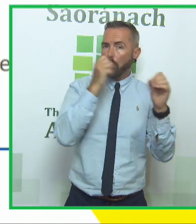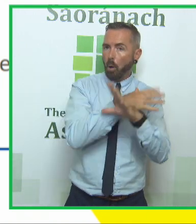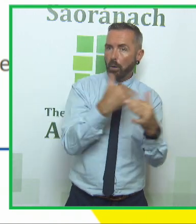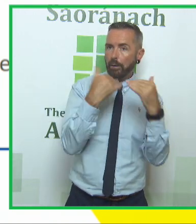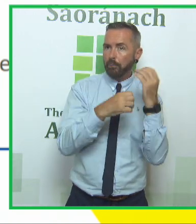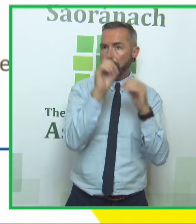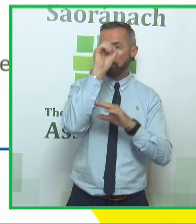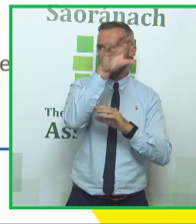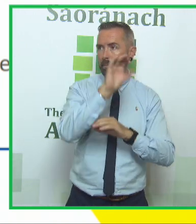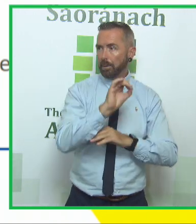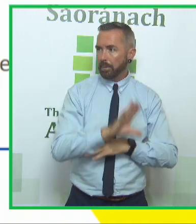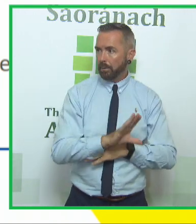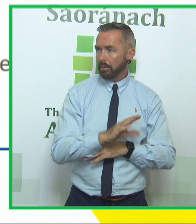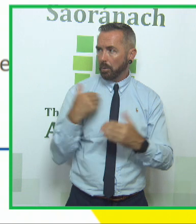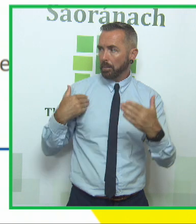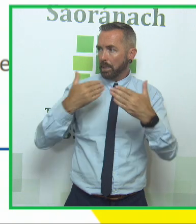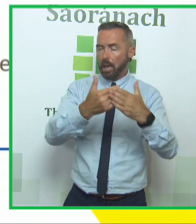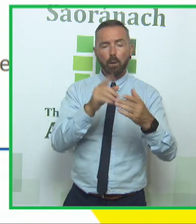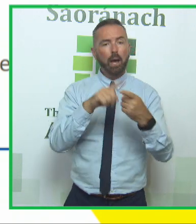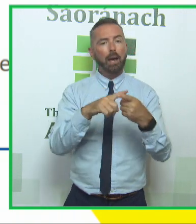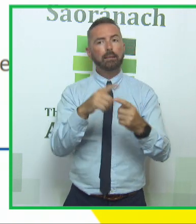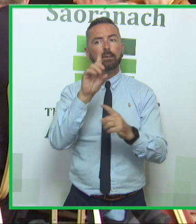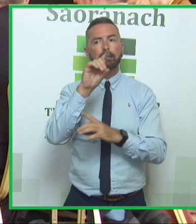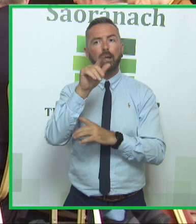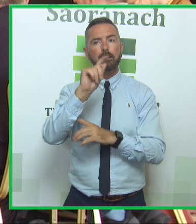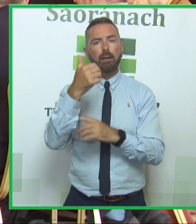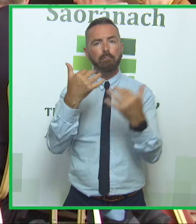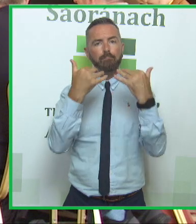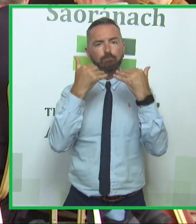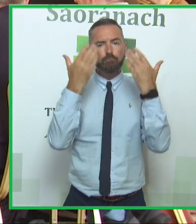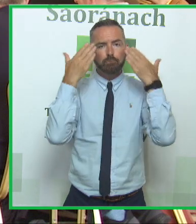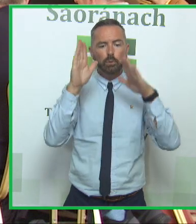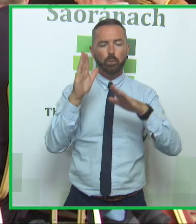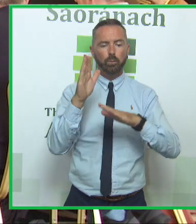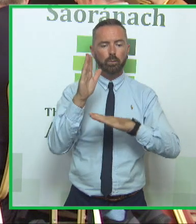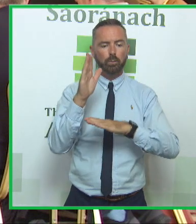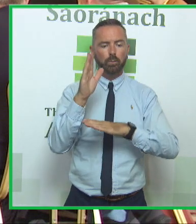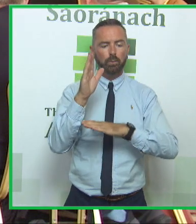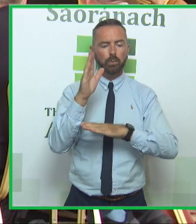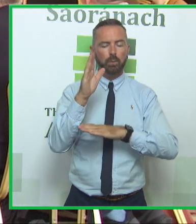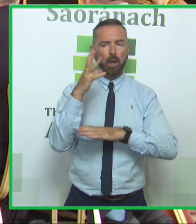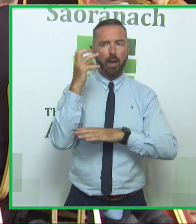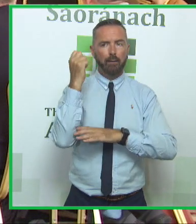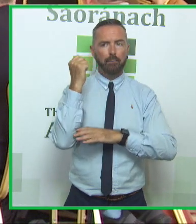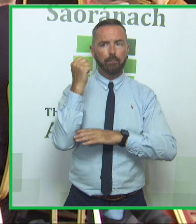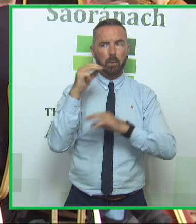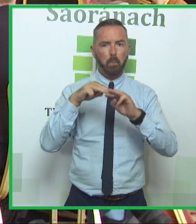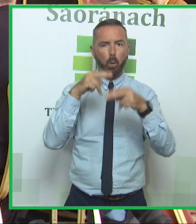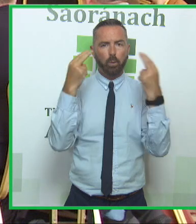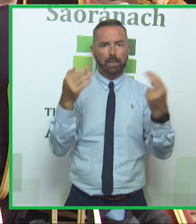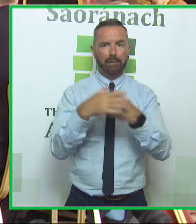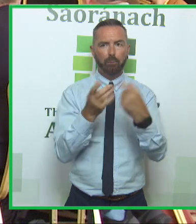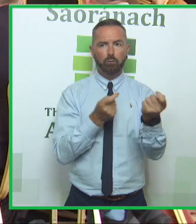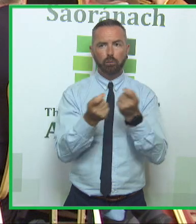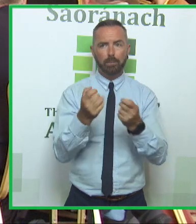that have gone previously, and the data shows us that the there is a greater need for drug